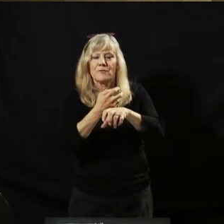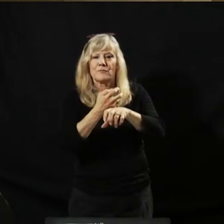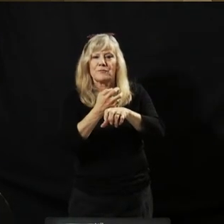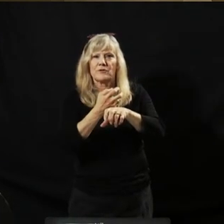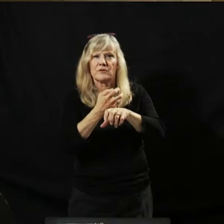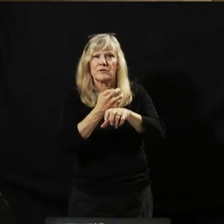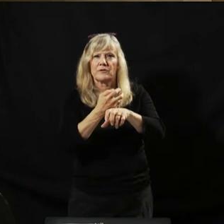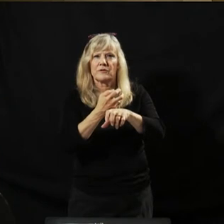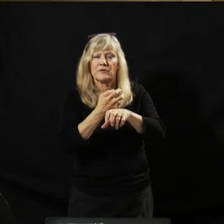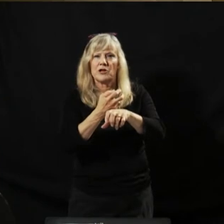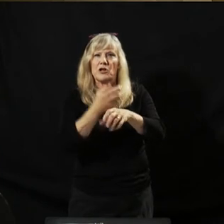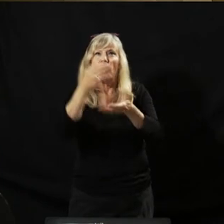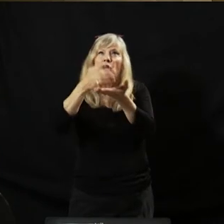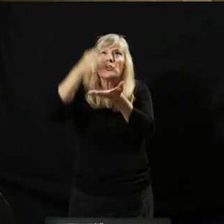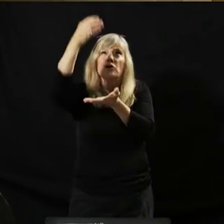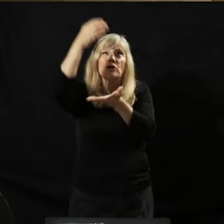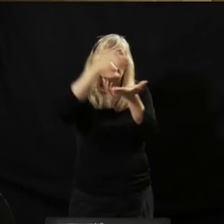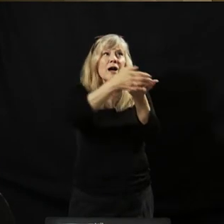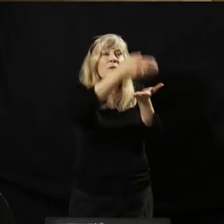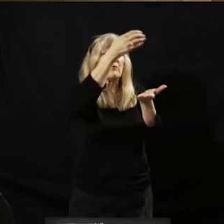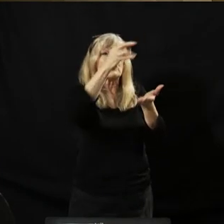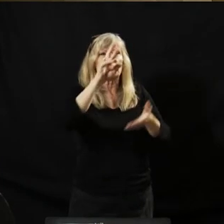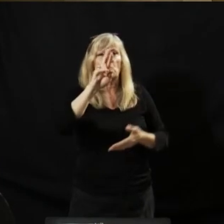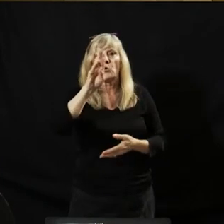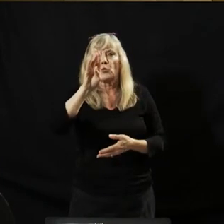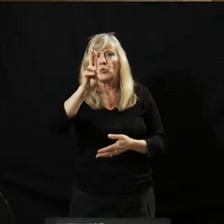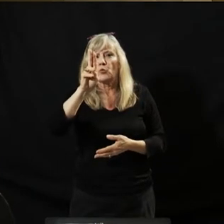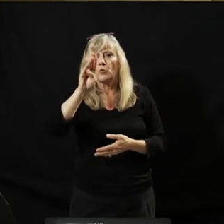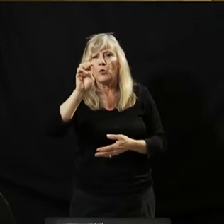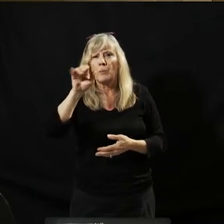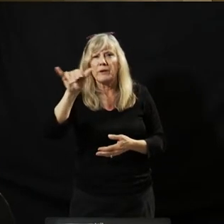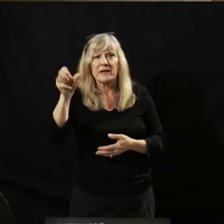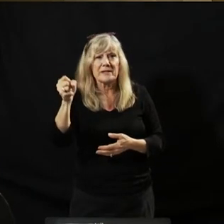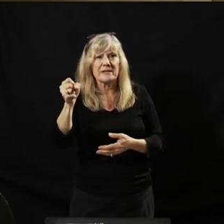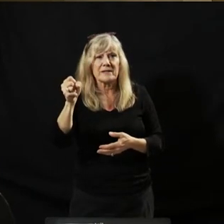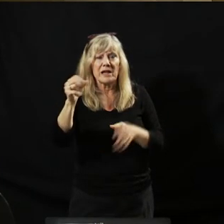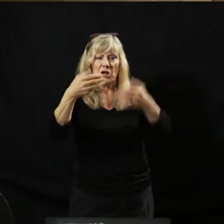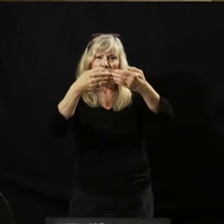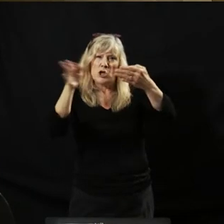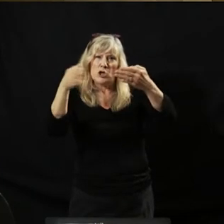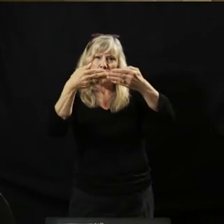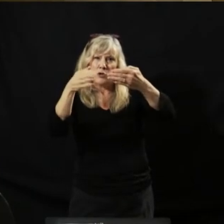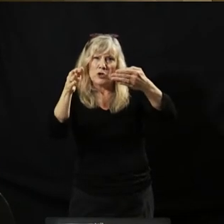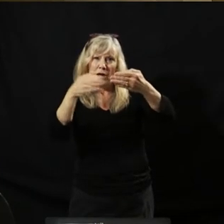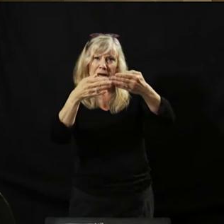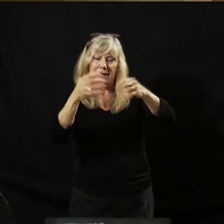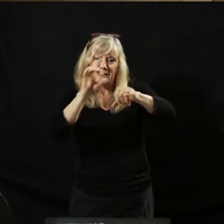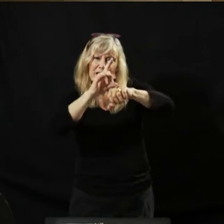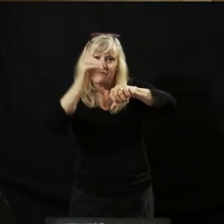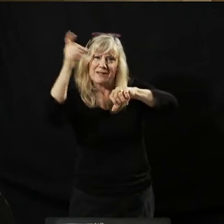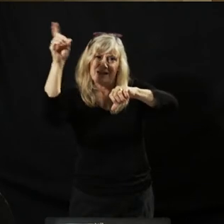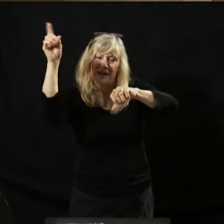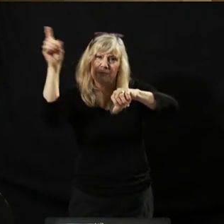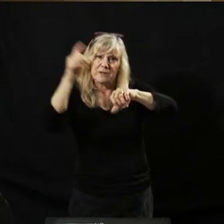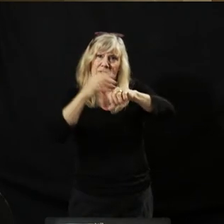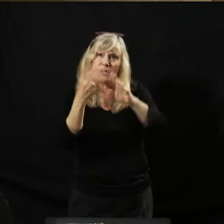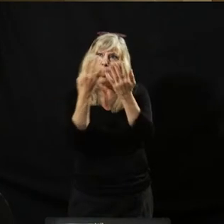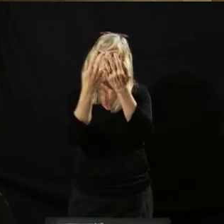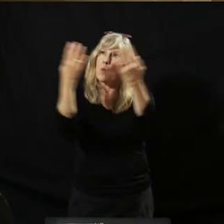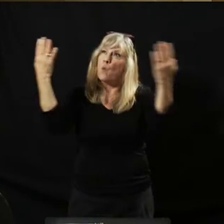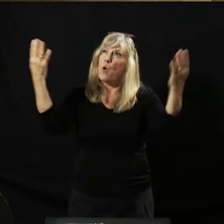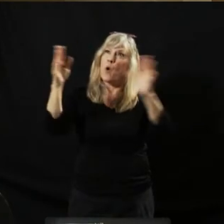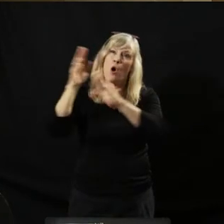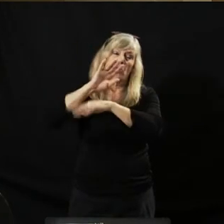your battlements of rubies, your gates of carbuncles, and your walls